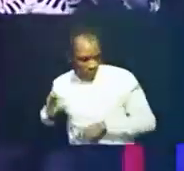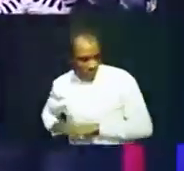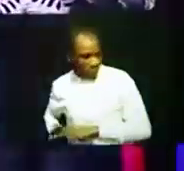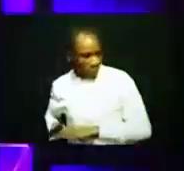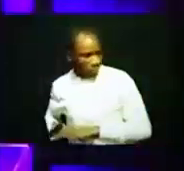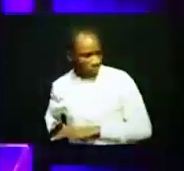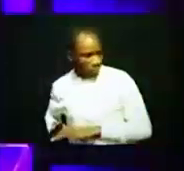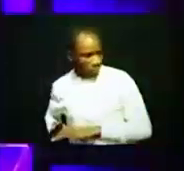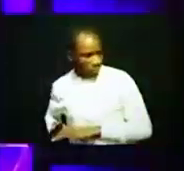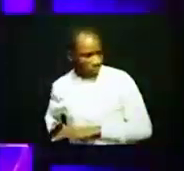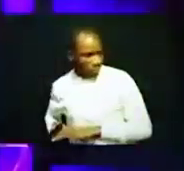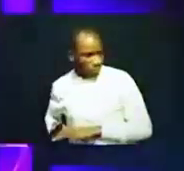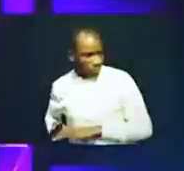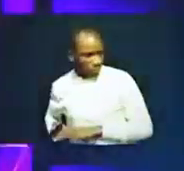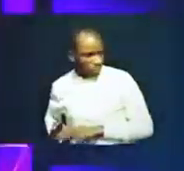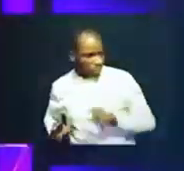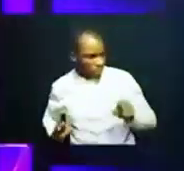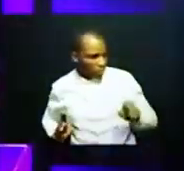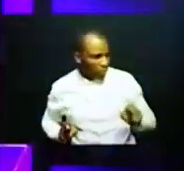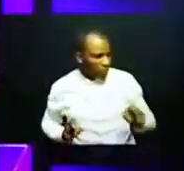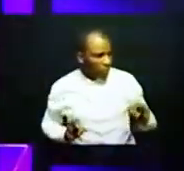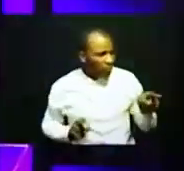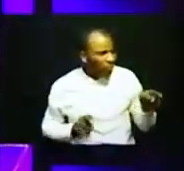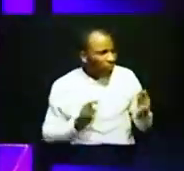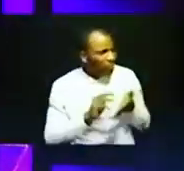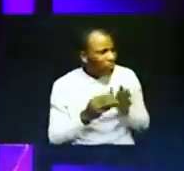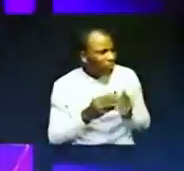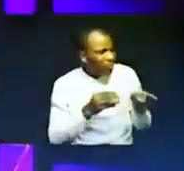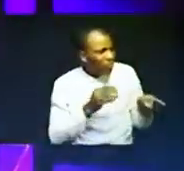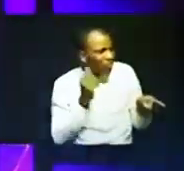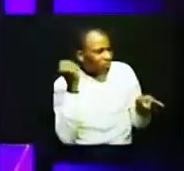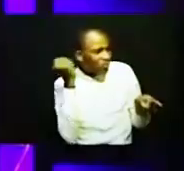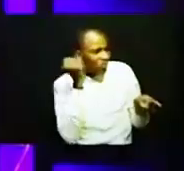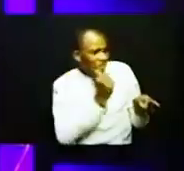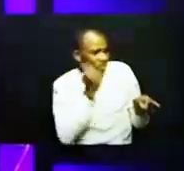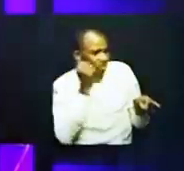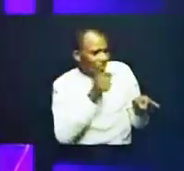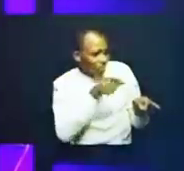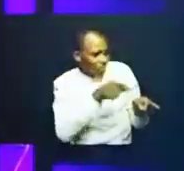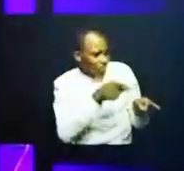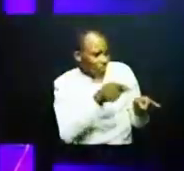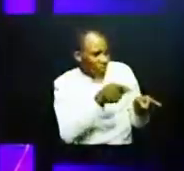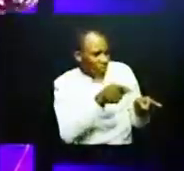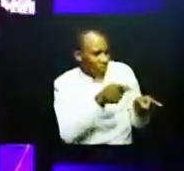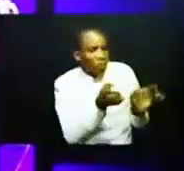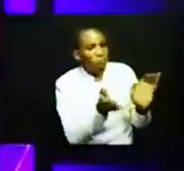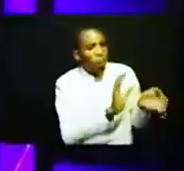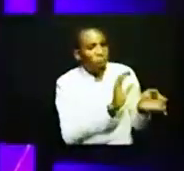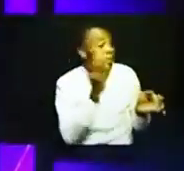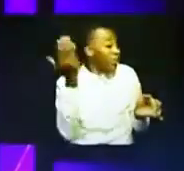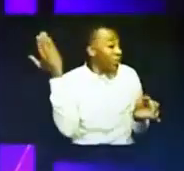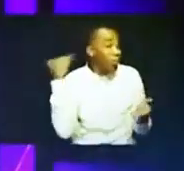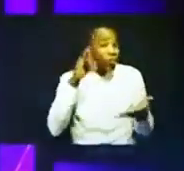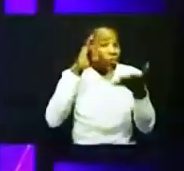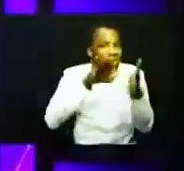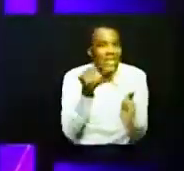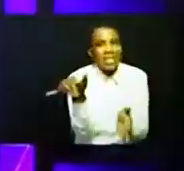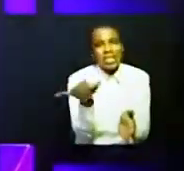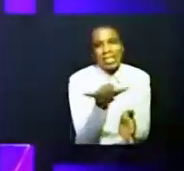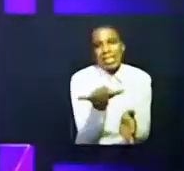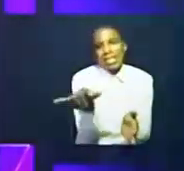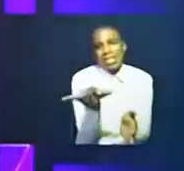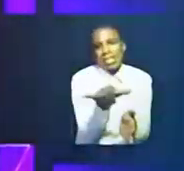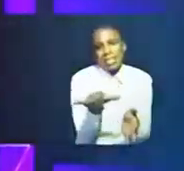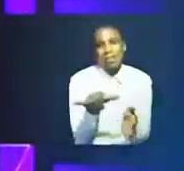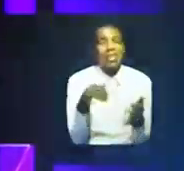at that. This is a mentality. So that this lady we are describing 42 years ago, now we have